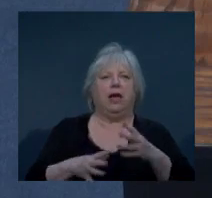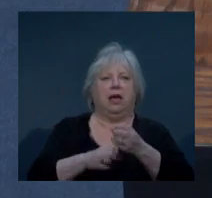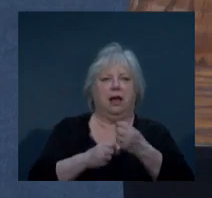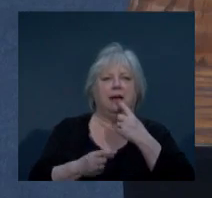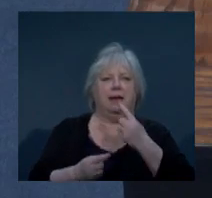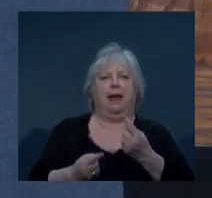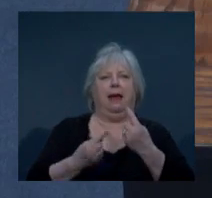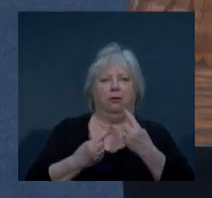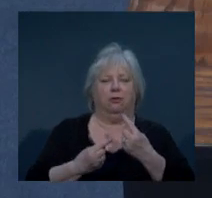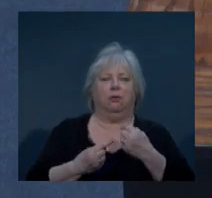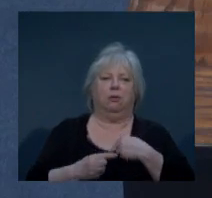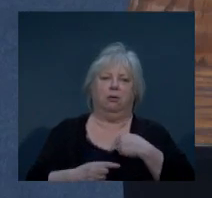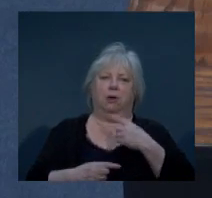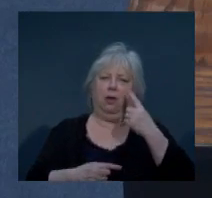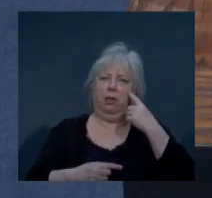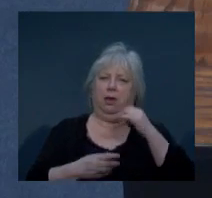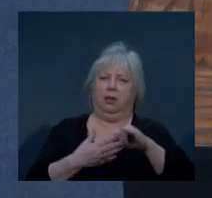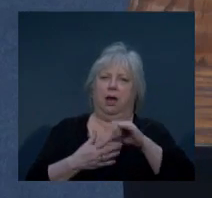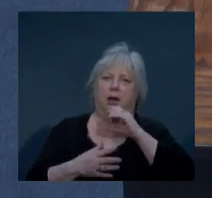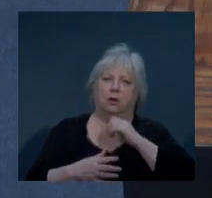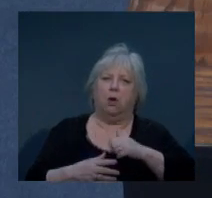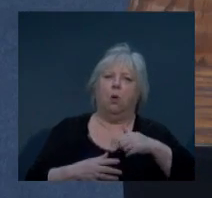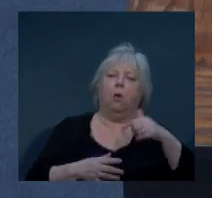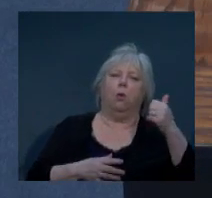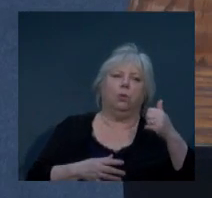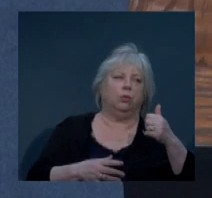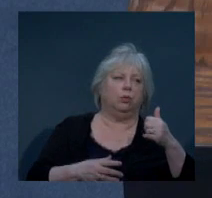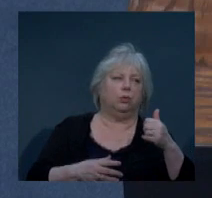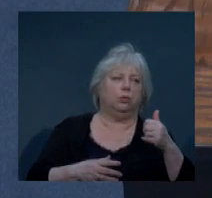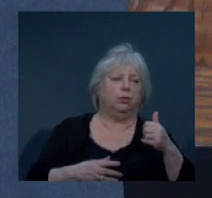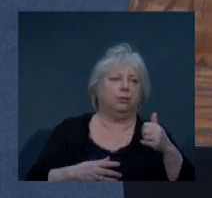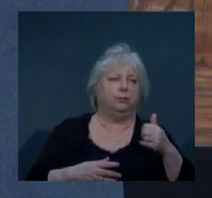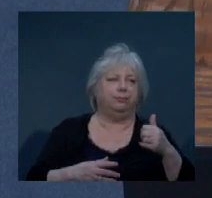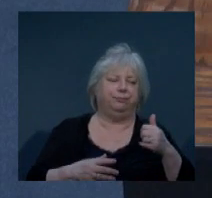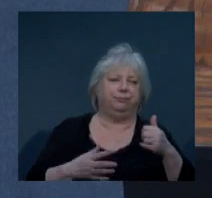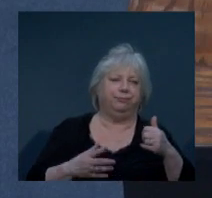I was thinking that it will be the older